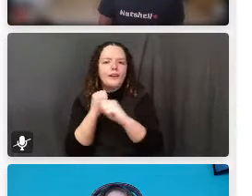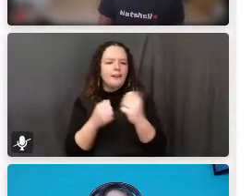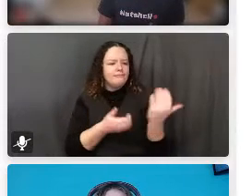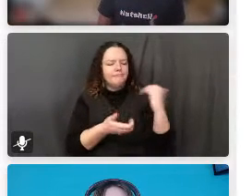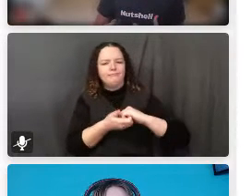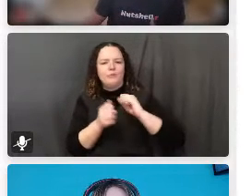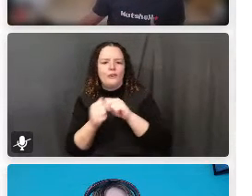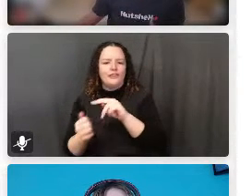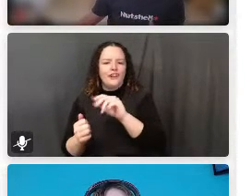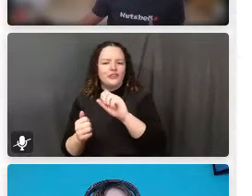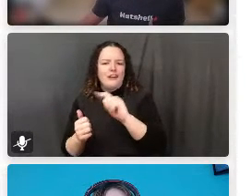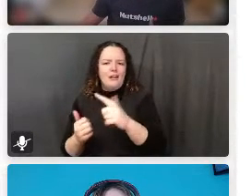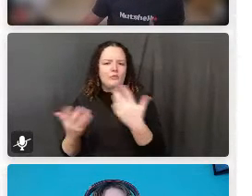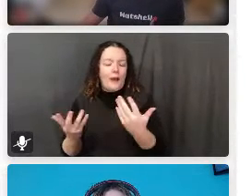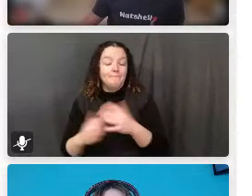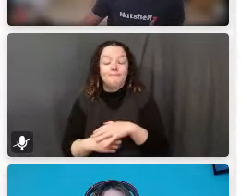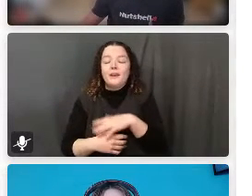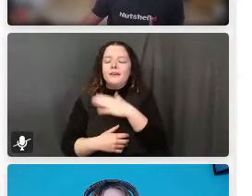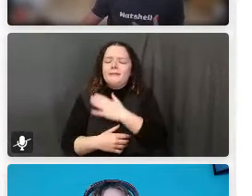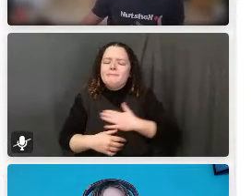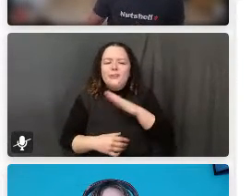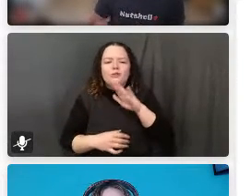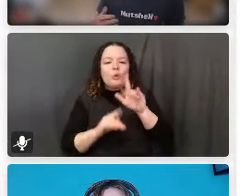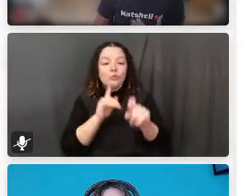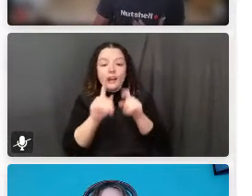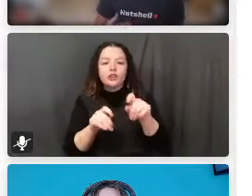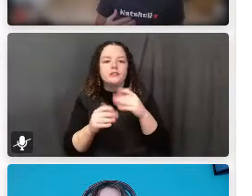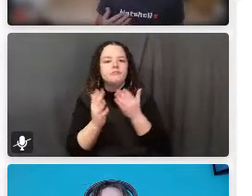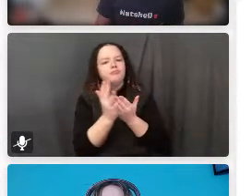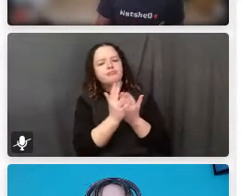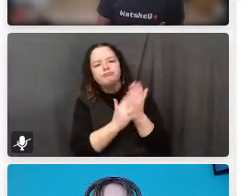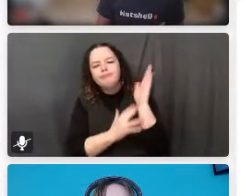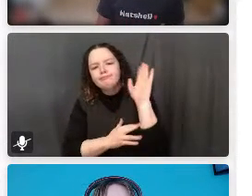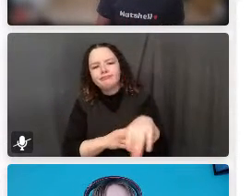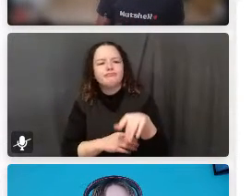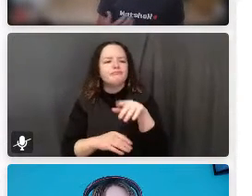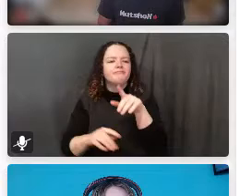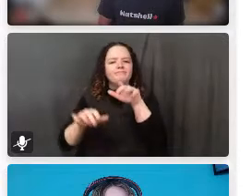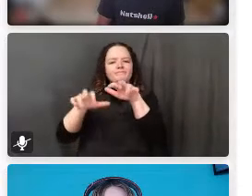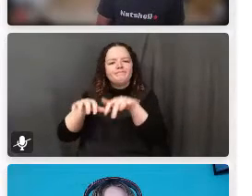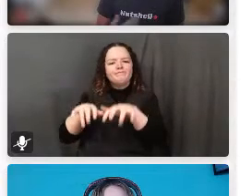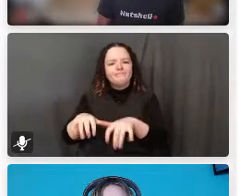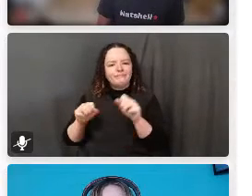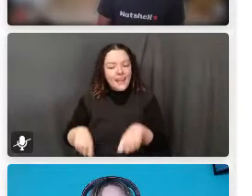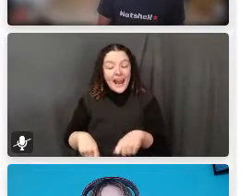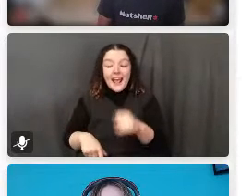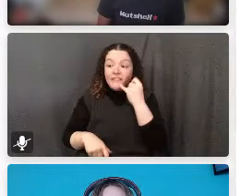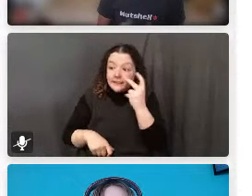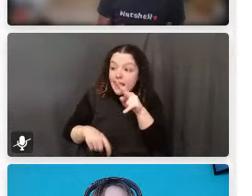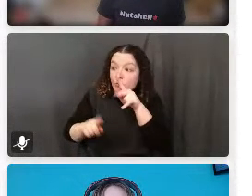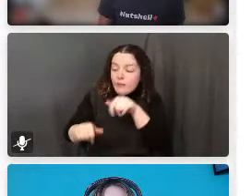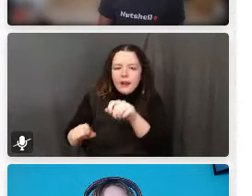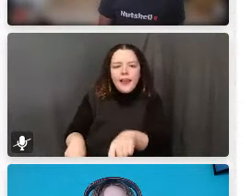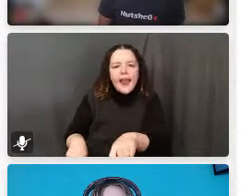ask your questions throughout the presentation in the chat. If we see them and we're able to respond in the chat, we'll do that. But we do have an FAQ